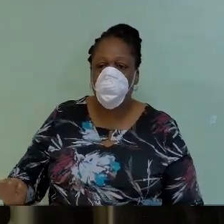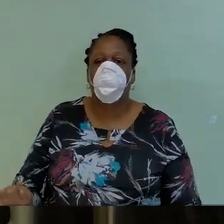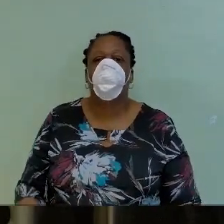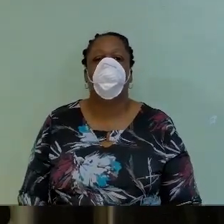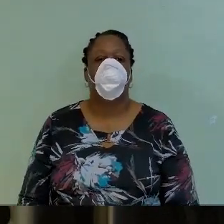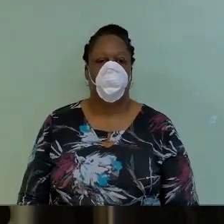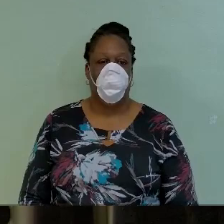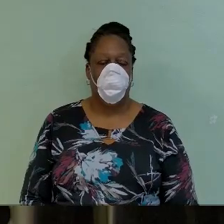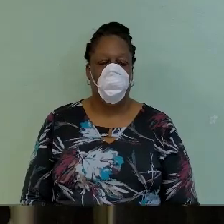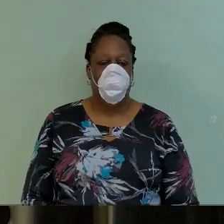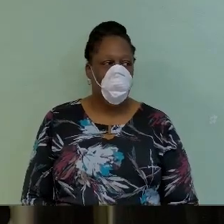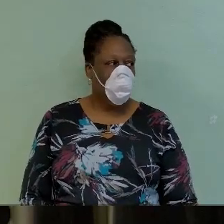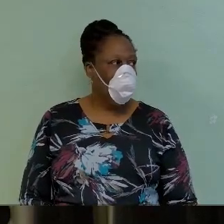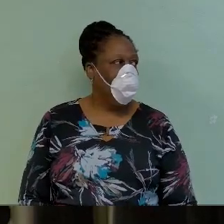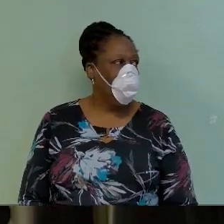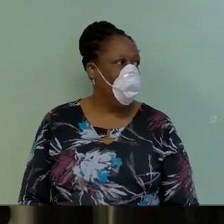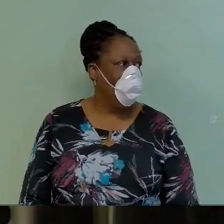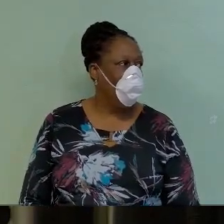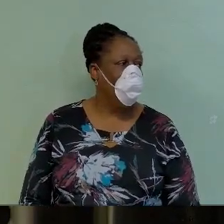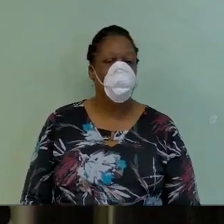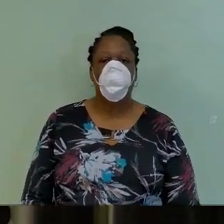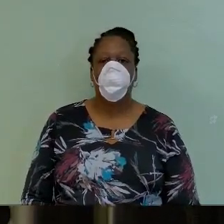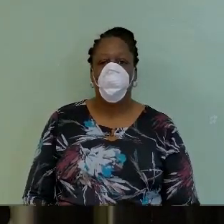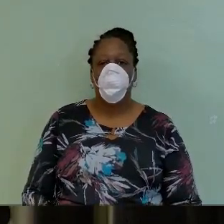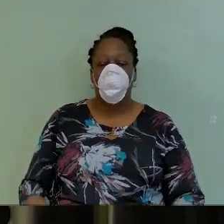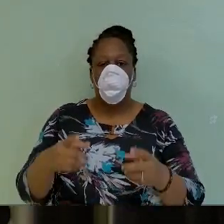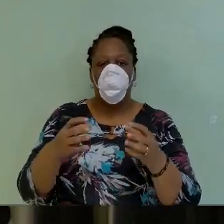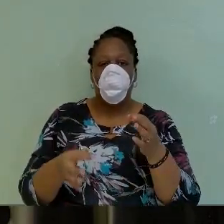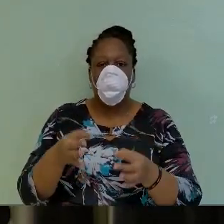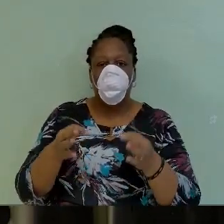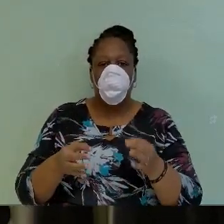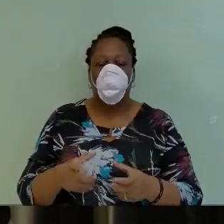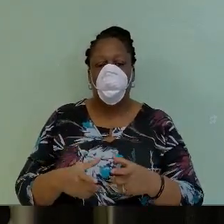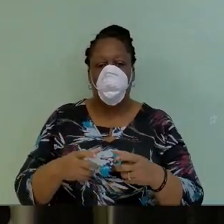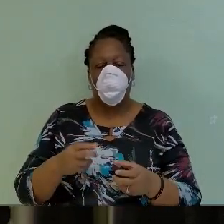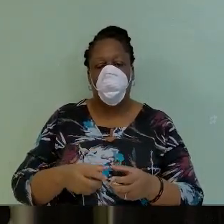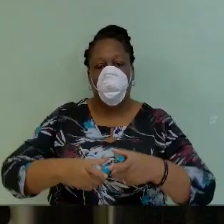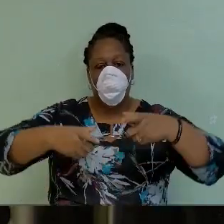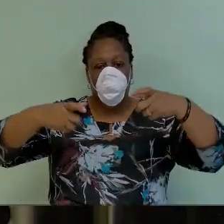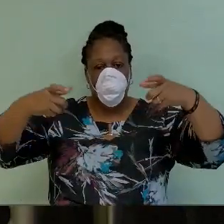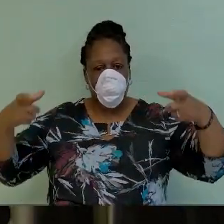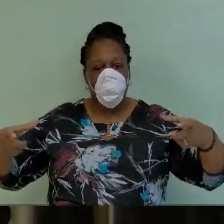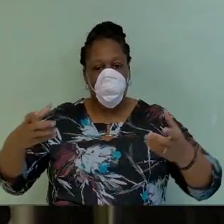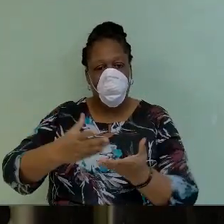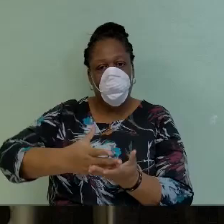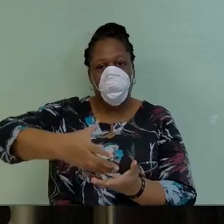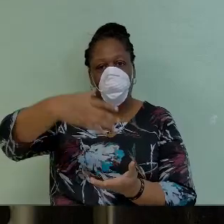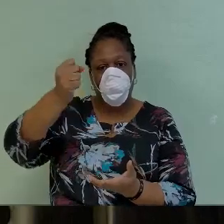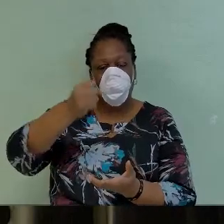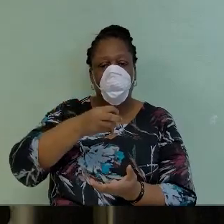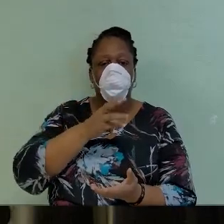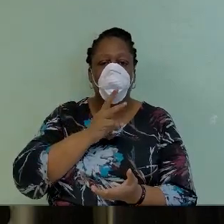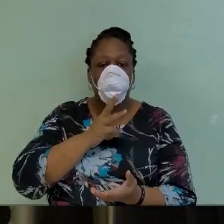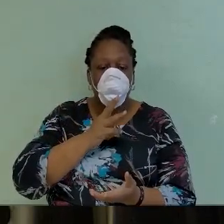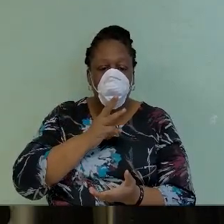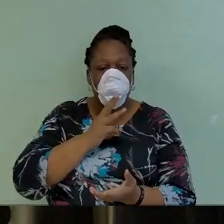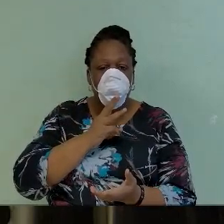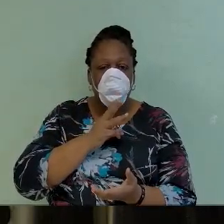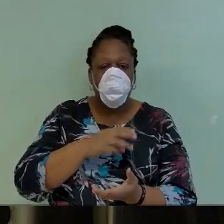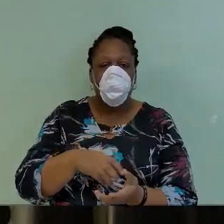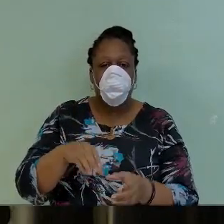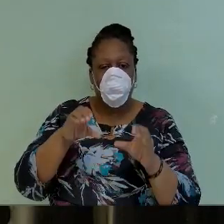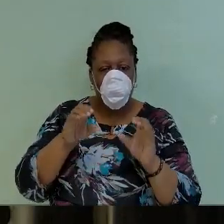SARS-CoV-2, and it helps to eliminate the buildup. Now, if you're